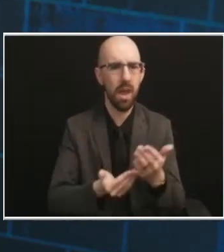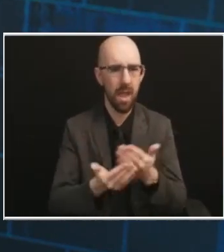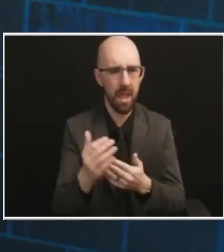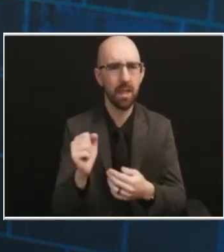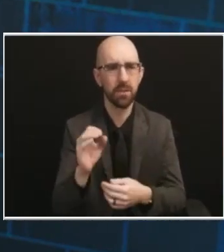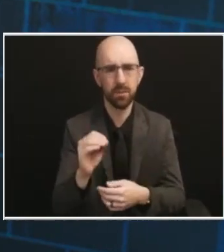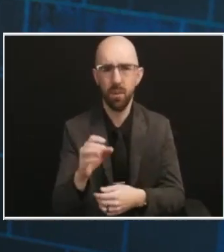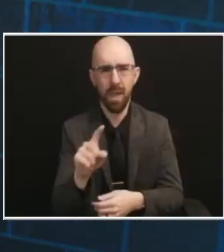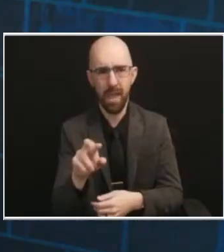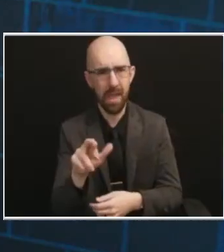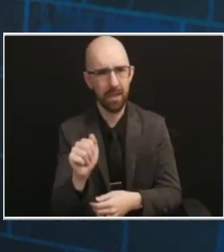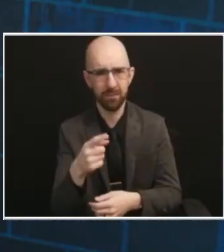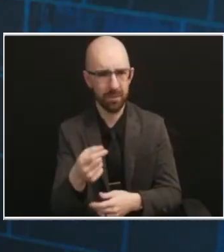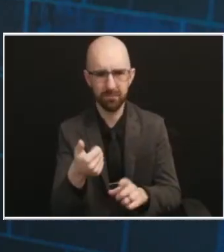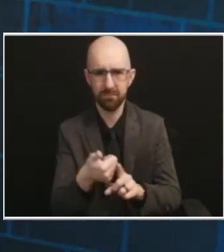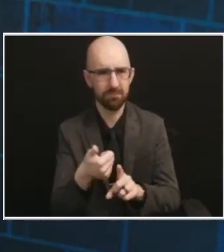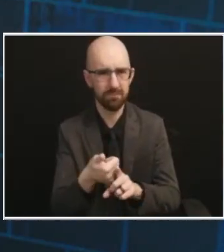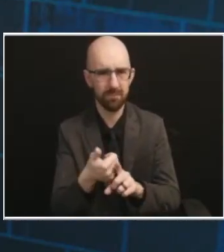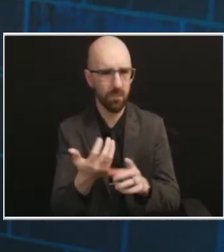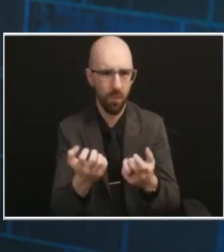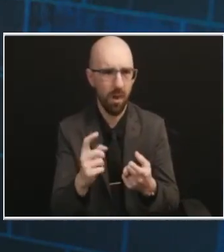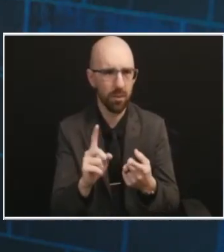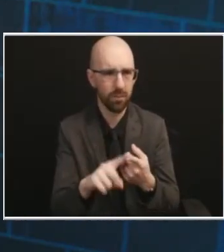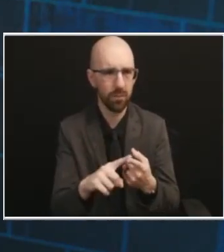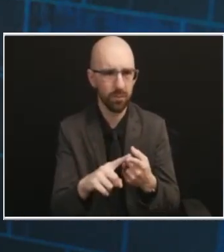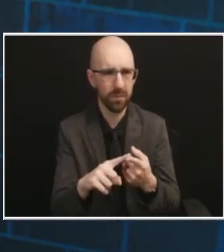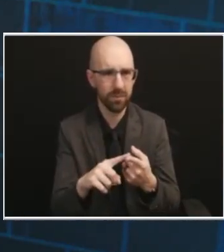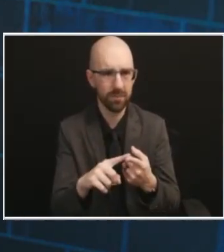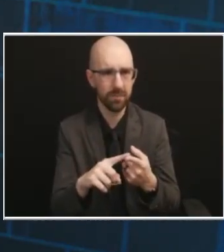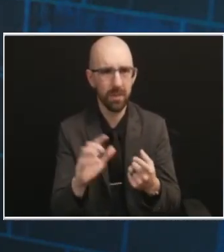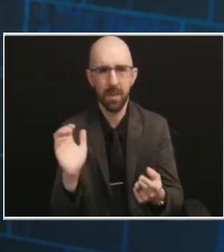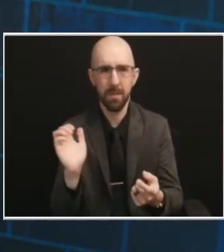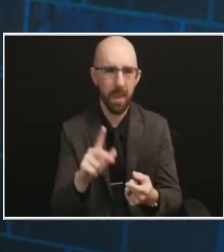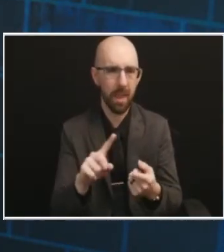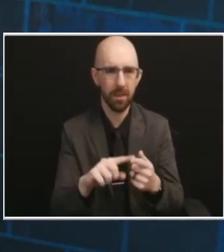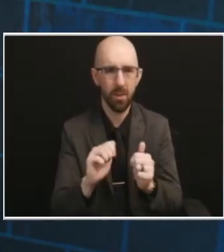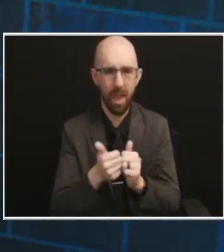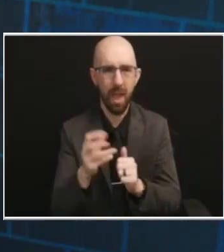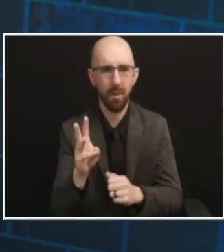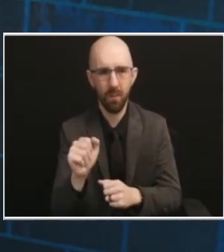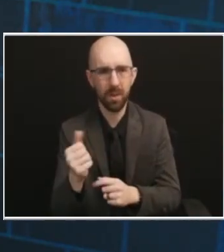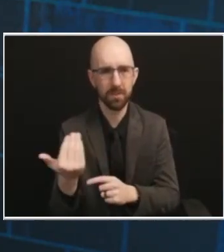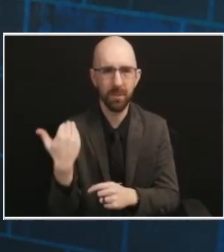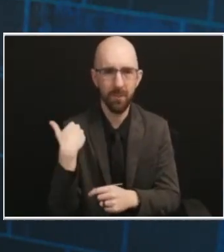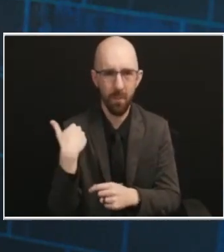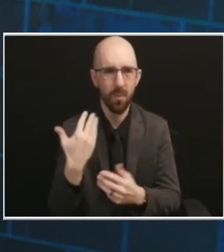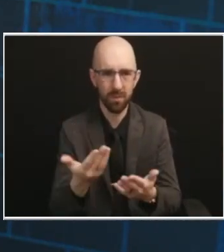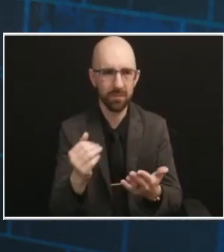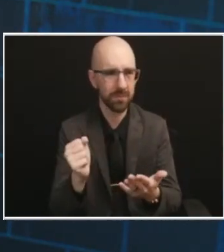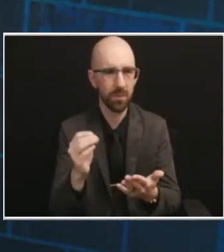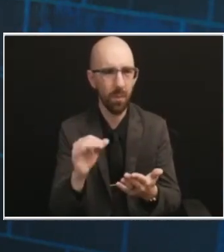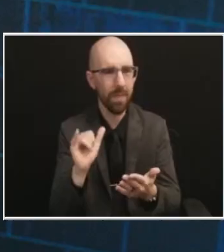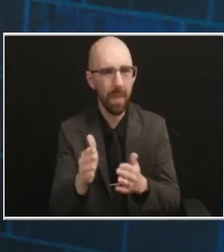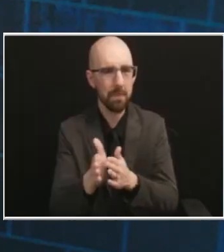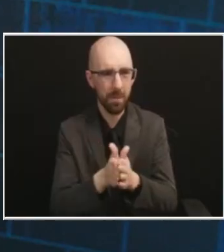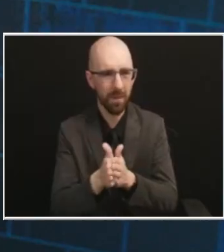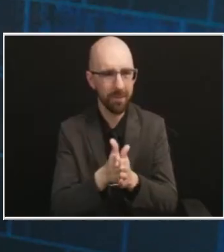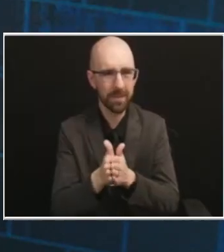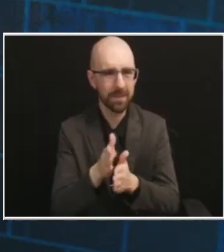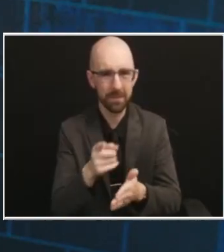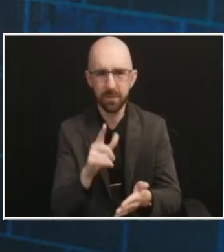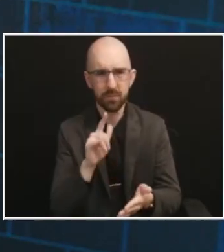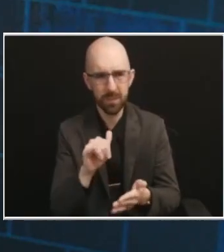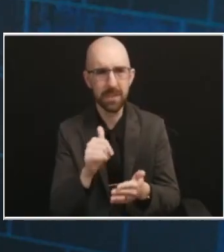was someone who wanted to return to how he was before. Sure. And so that motivation really is helpful